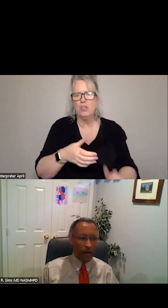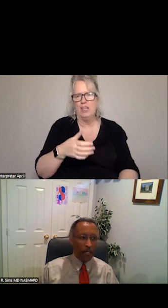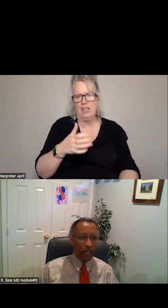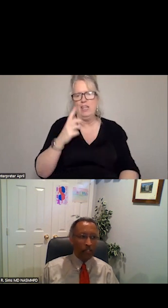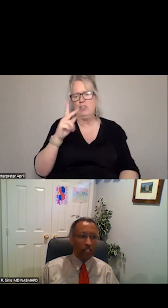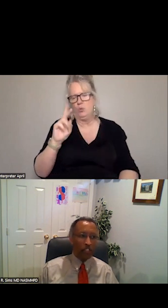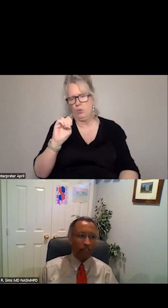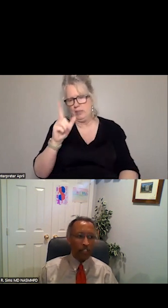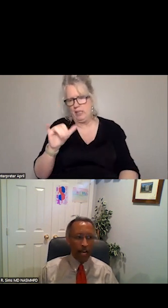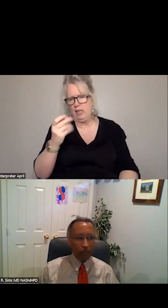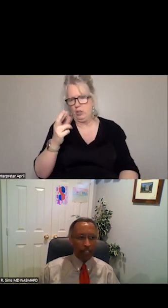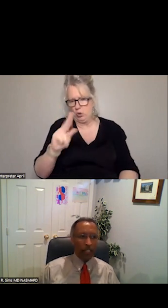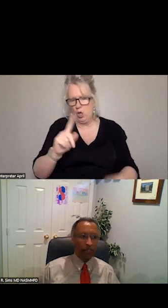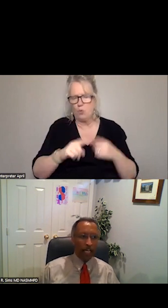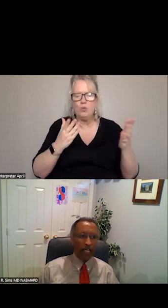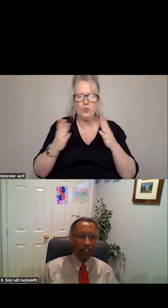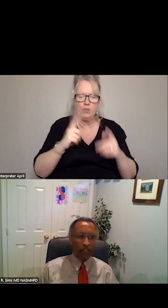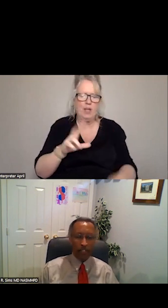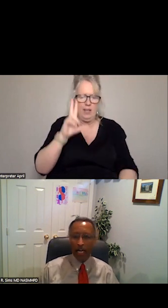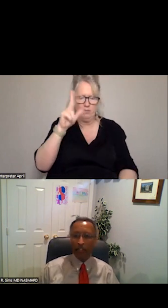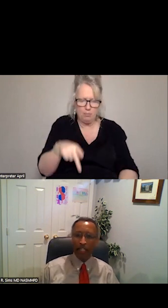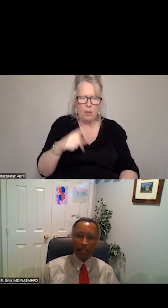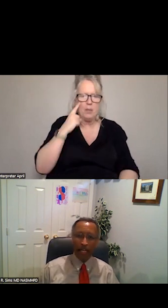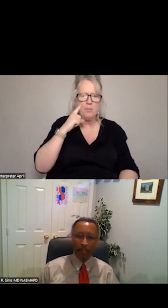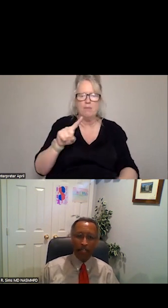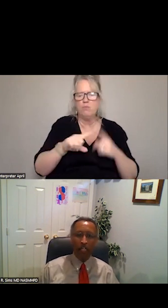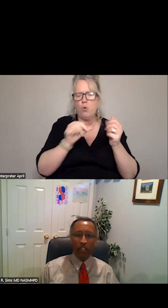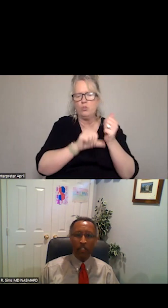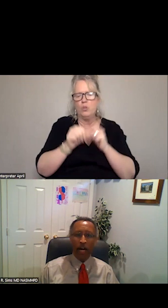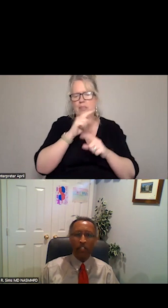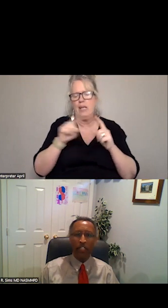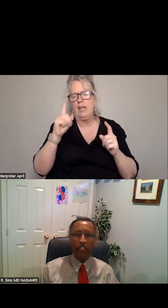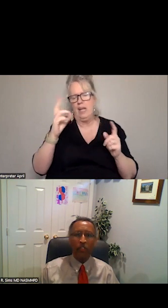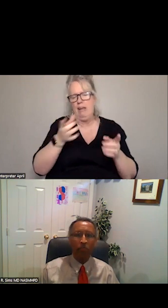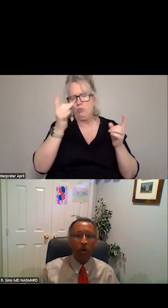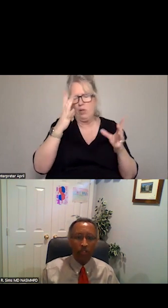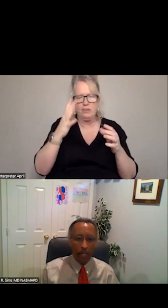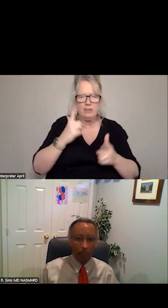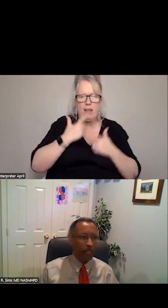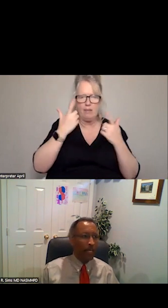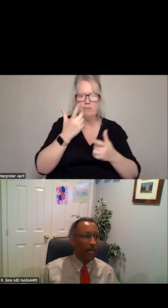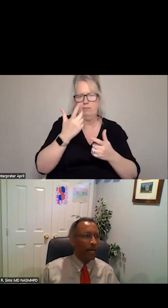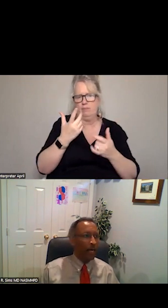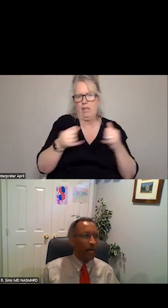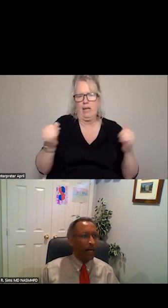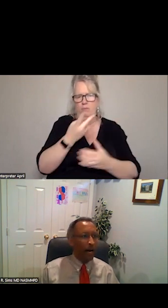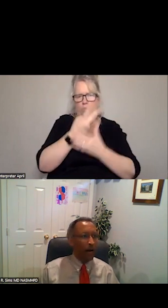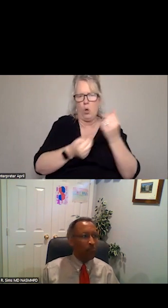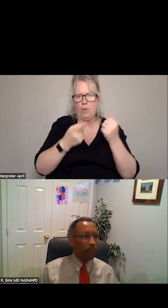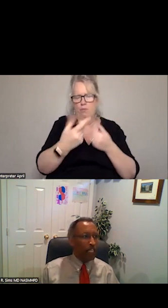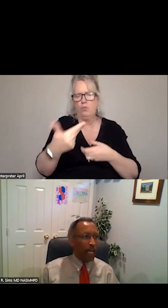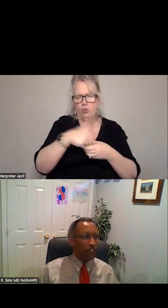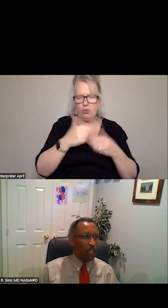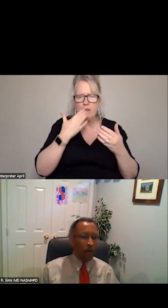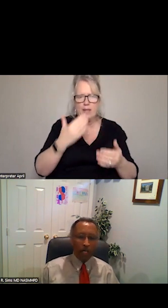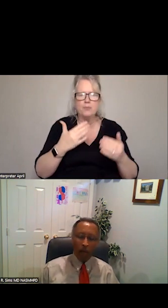Kelly Clark, who's going to serve as the Vice President of 988 Suicide and Crisis Lifeline. So congratulations to both of them.